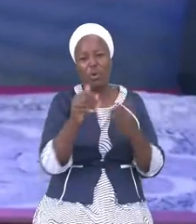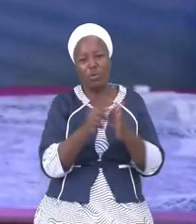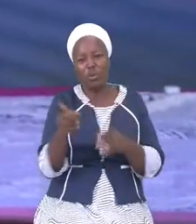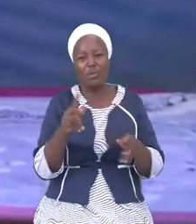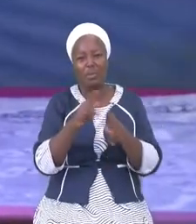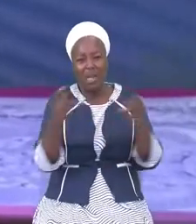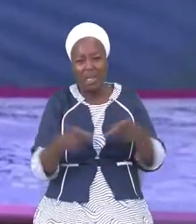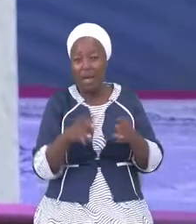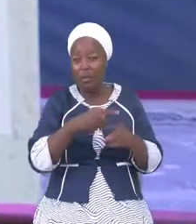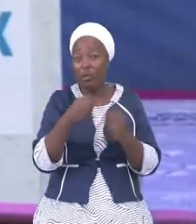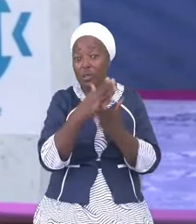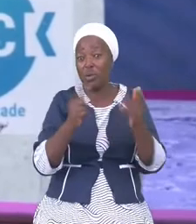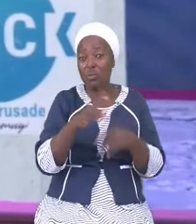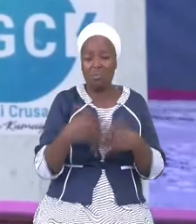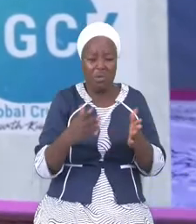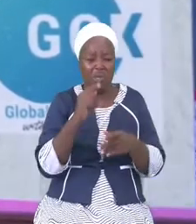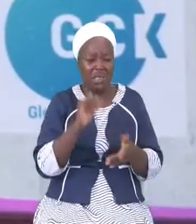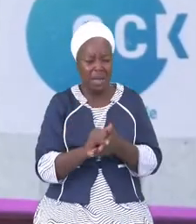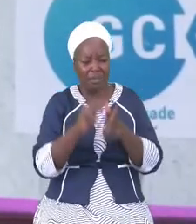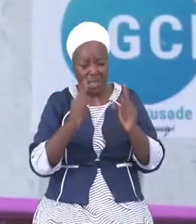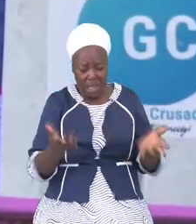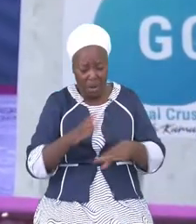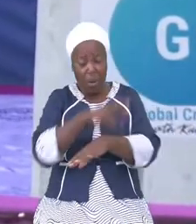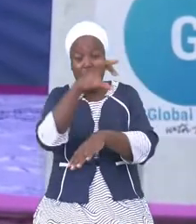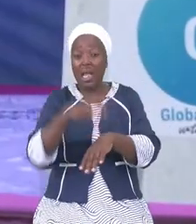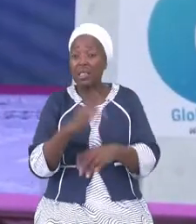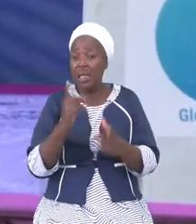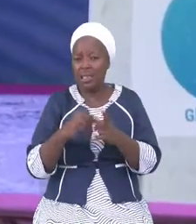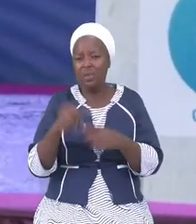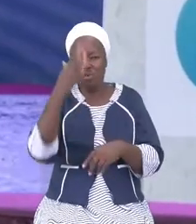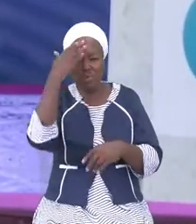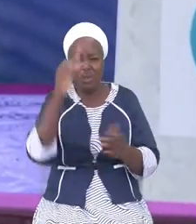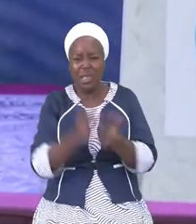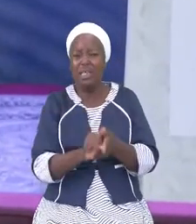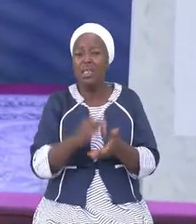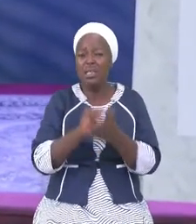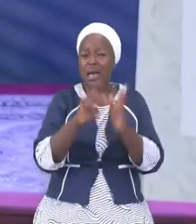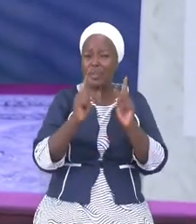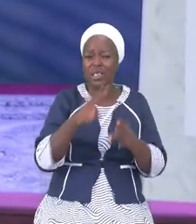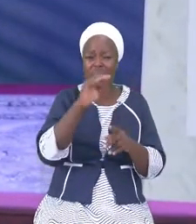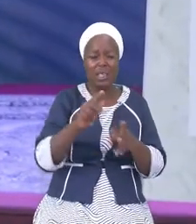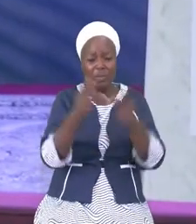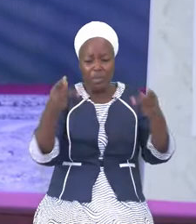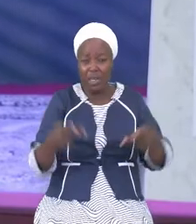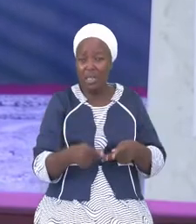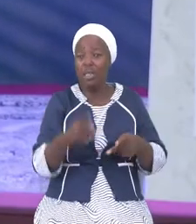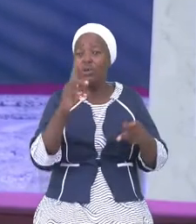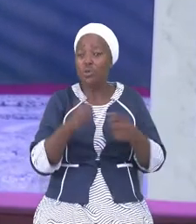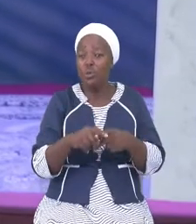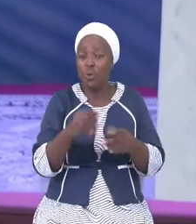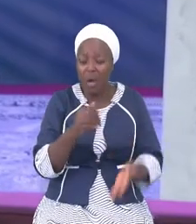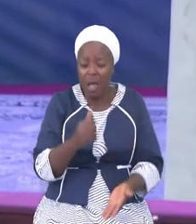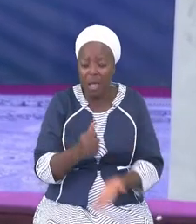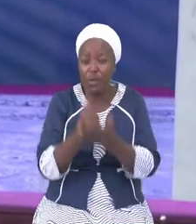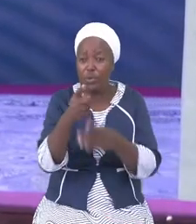somebody, might even be a personality here on earth, and you know that he is in position to handle